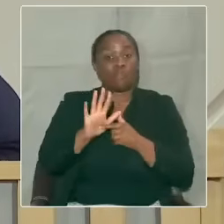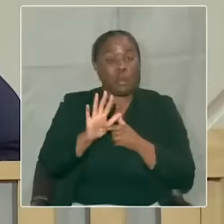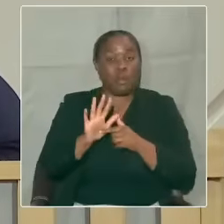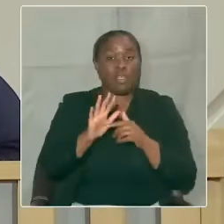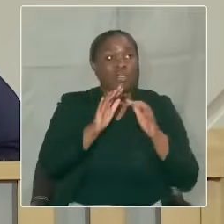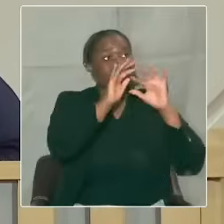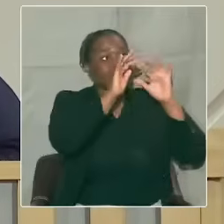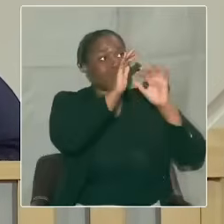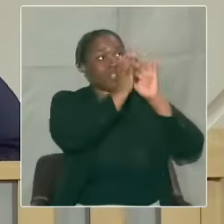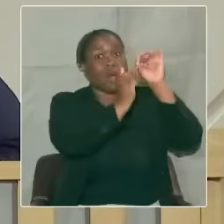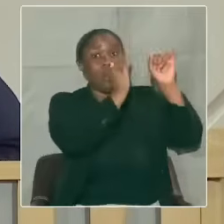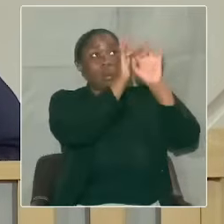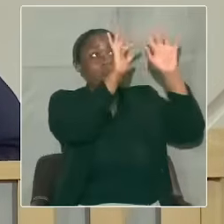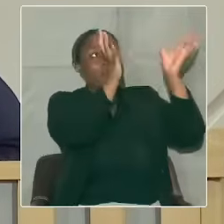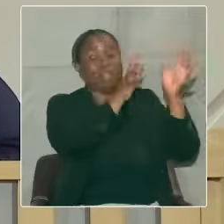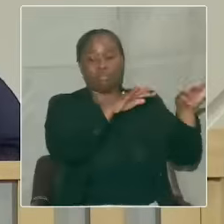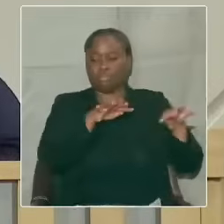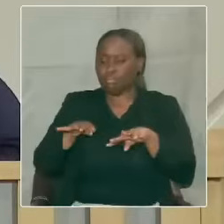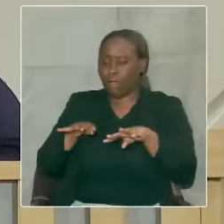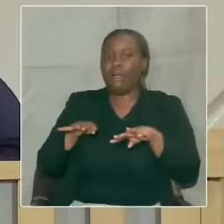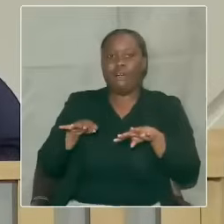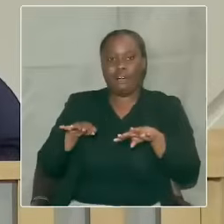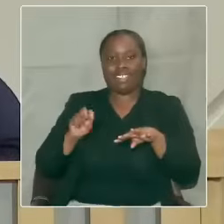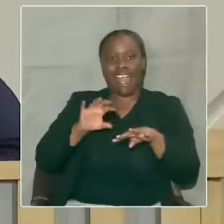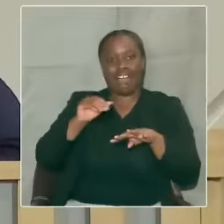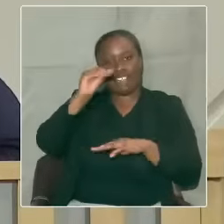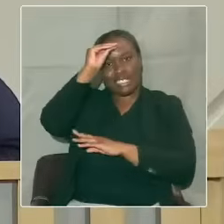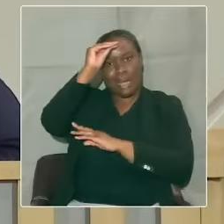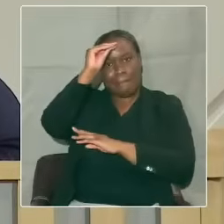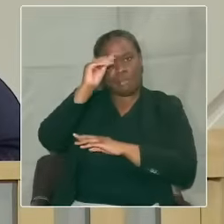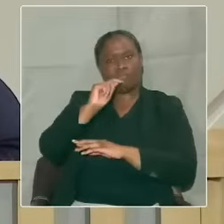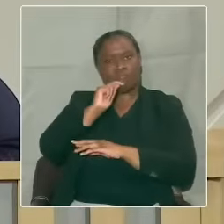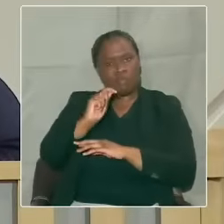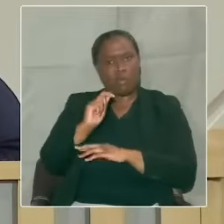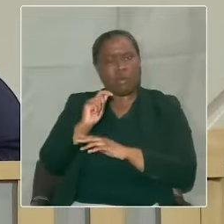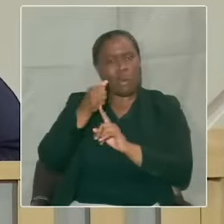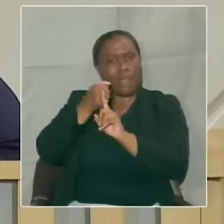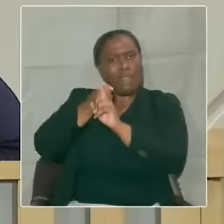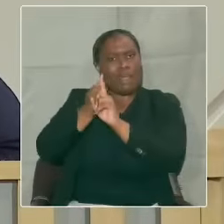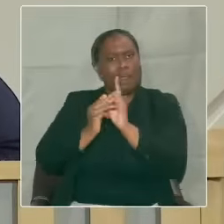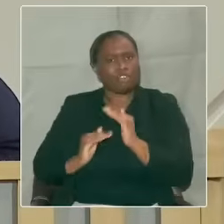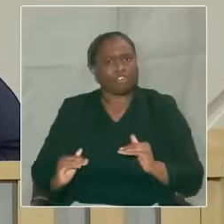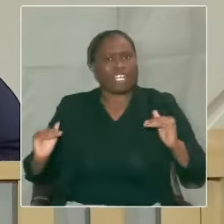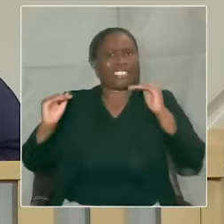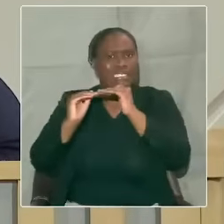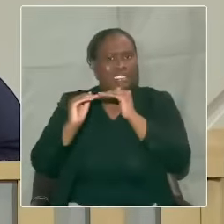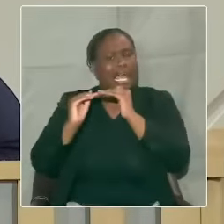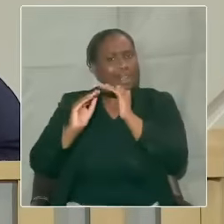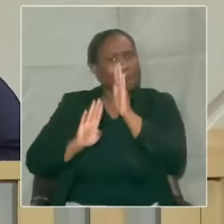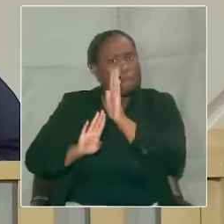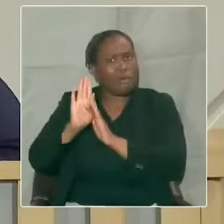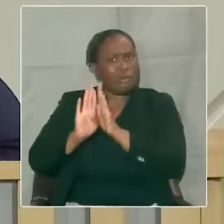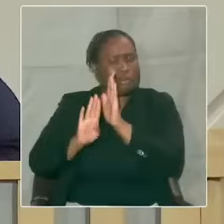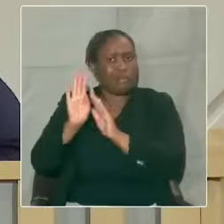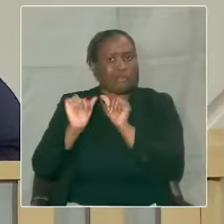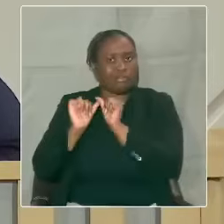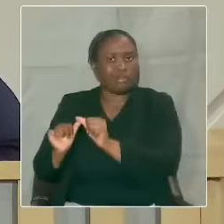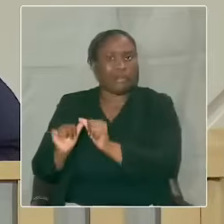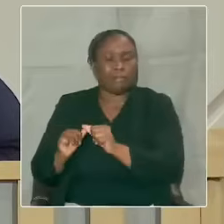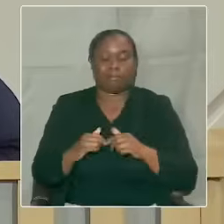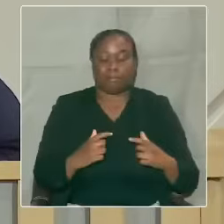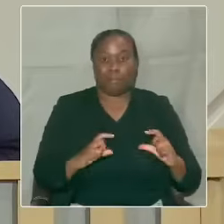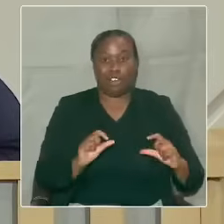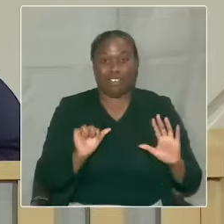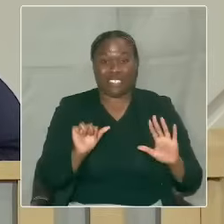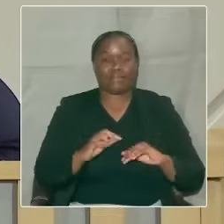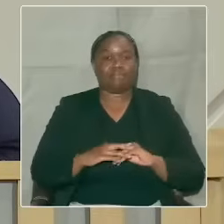level of SAPS leadership is committed to truth, justice, and continuous improvement. Paragraph 26, the benefits